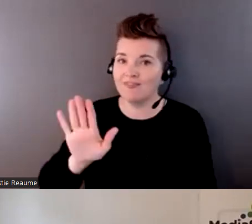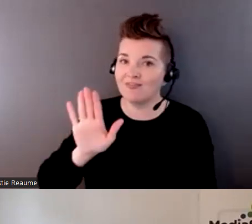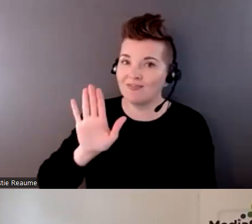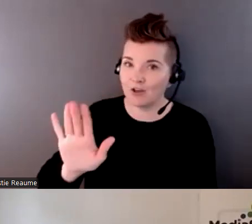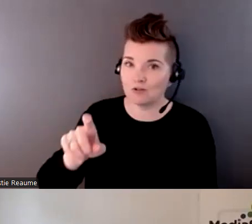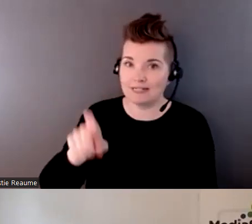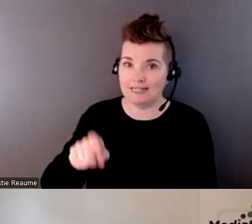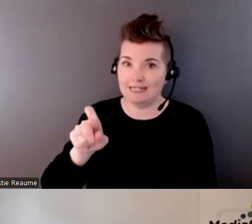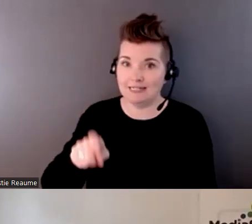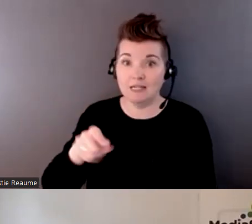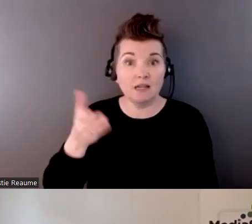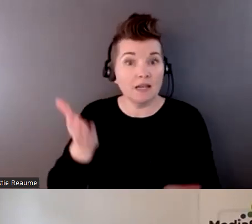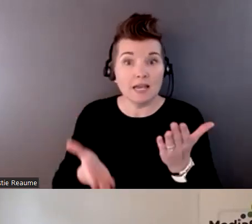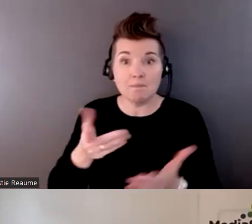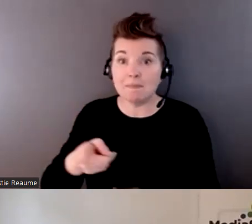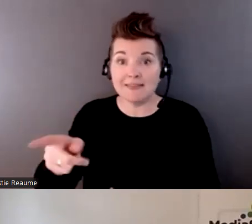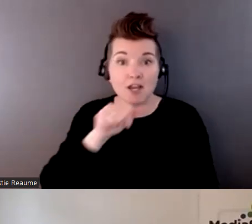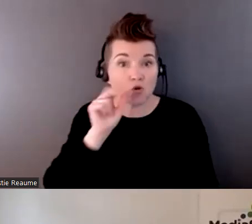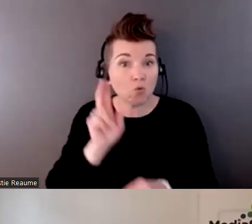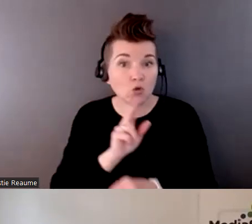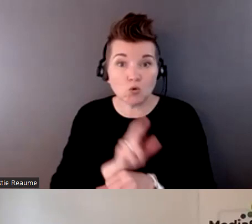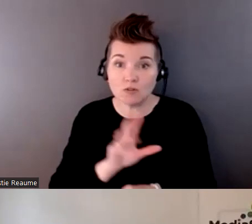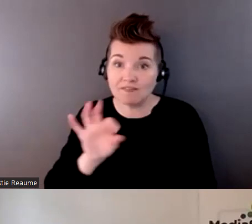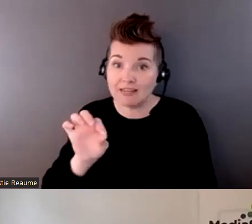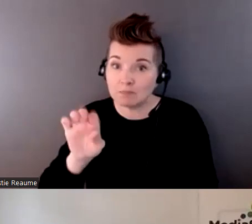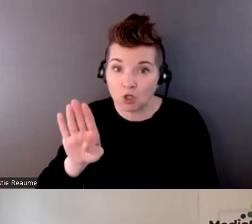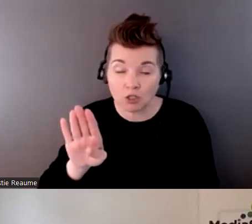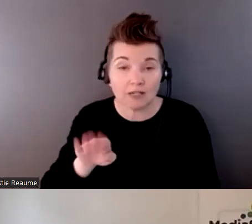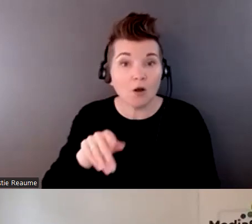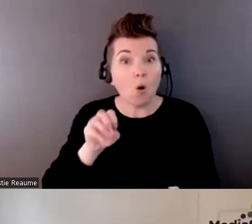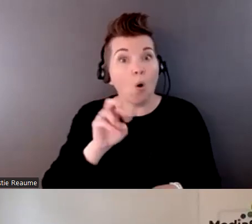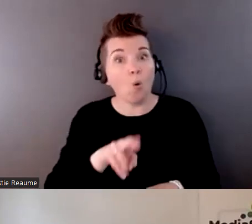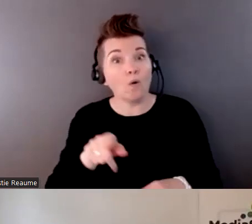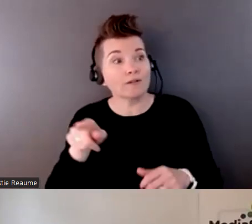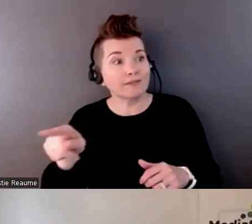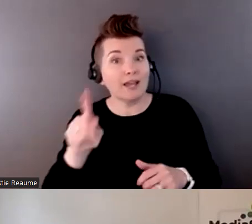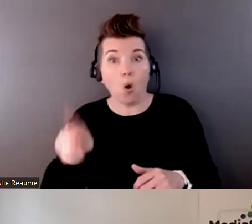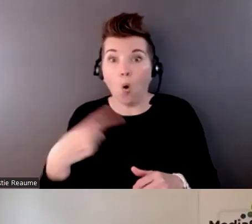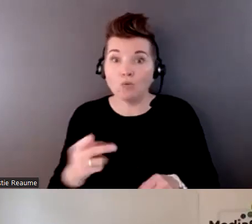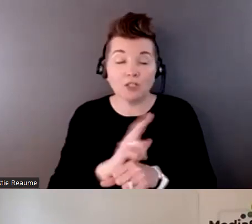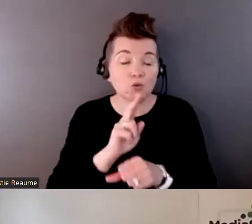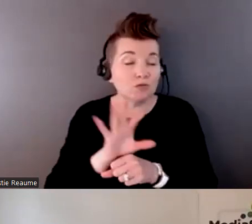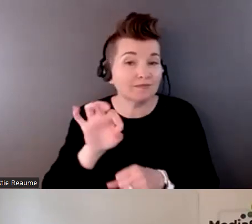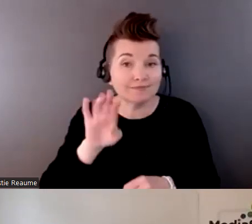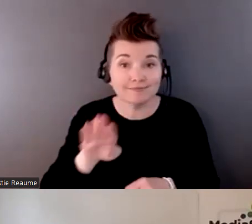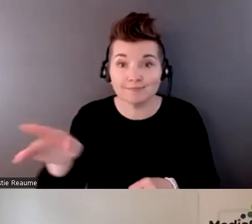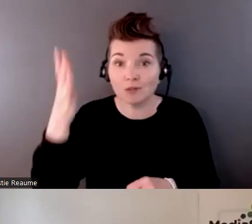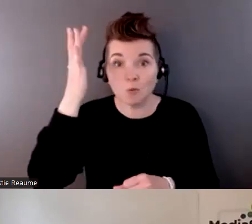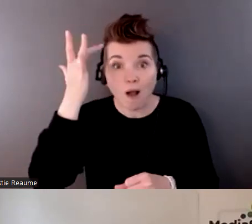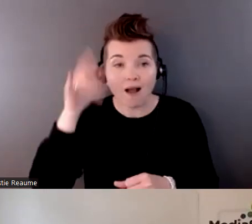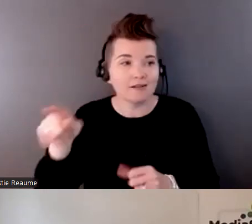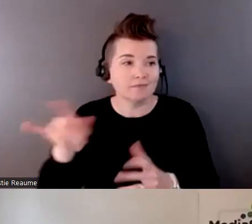the person doesn't use Facebook or maybe they do and they want that's their only way to keep in touch with family and grandchildren